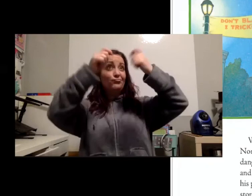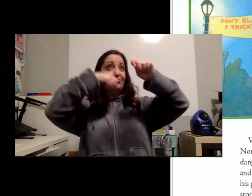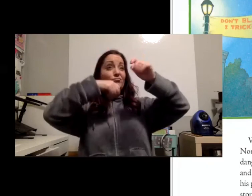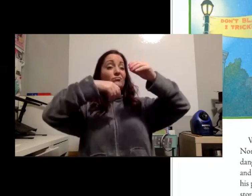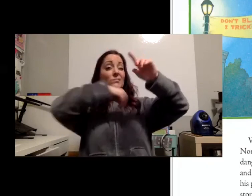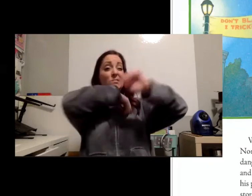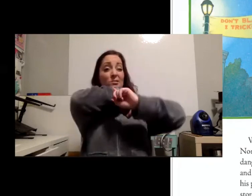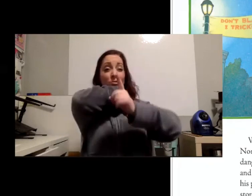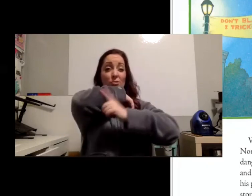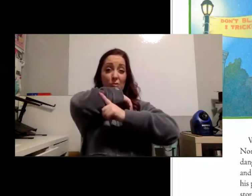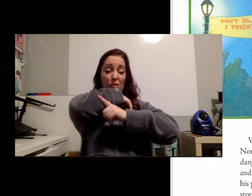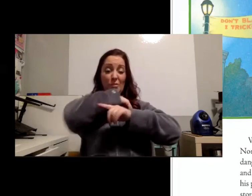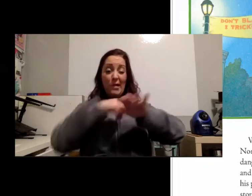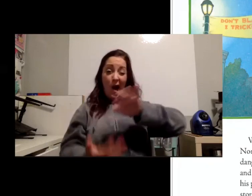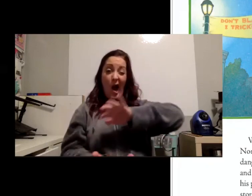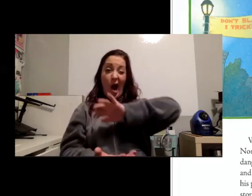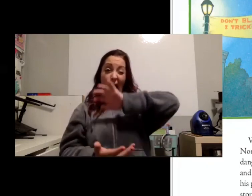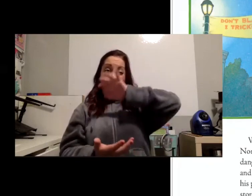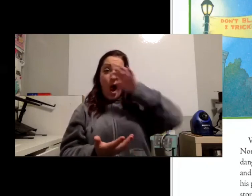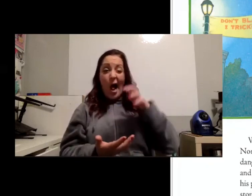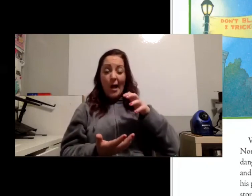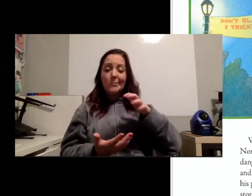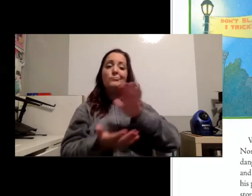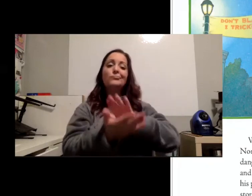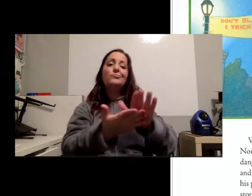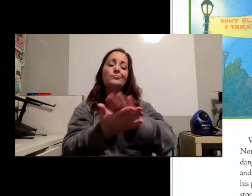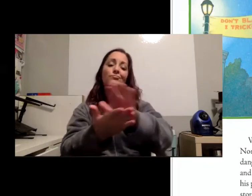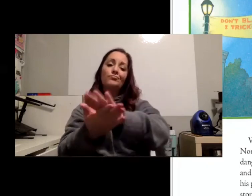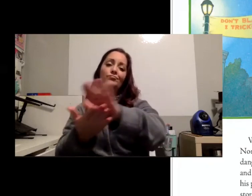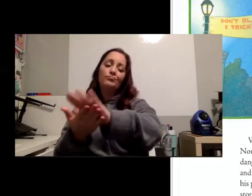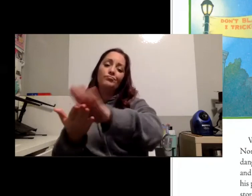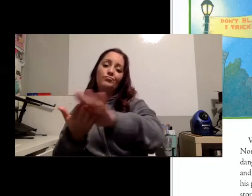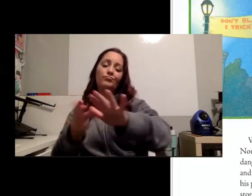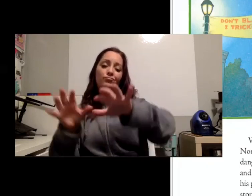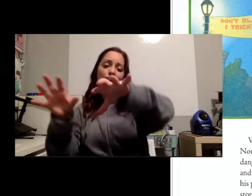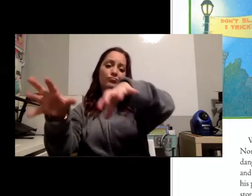He cleared away the garbage at the grocery store.